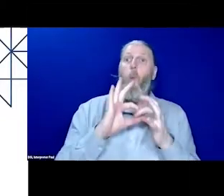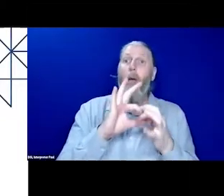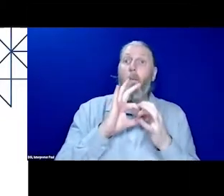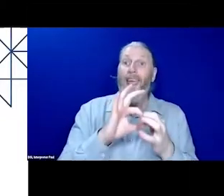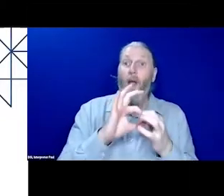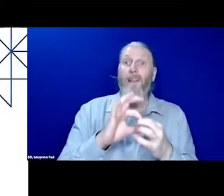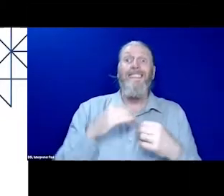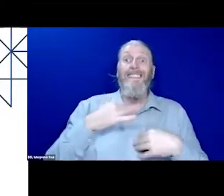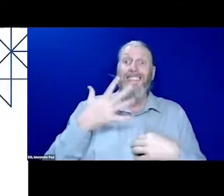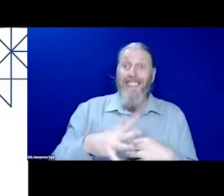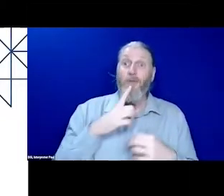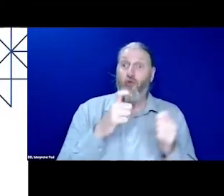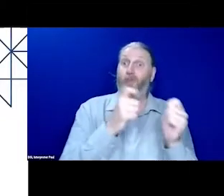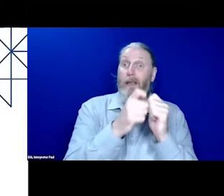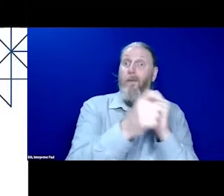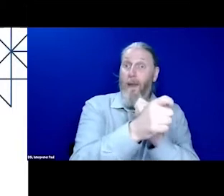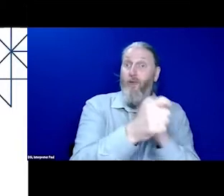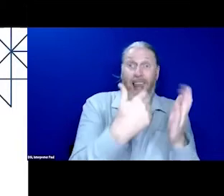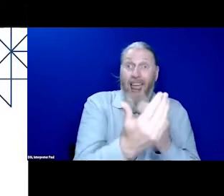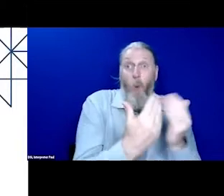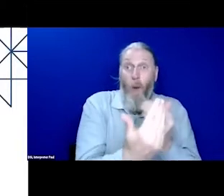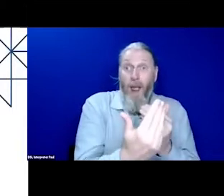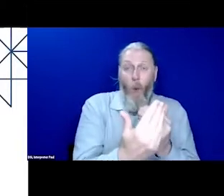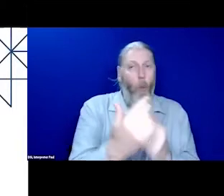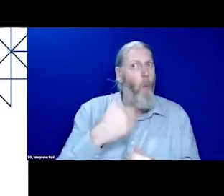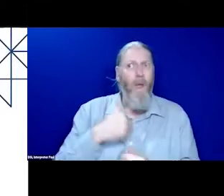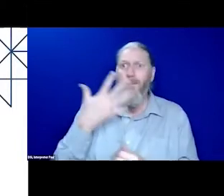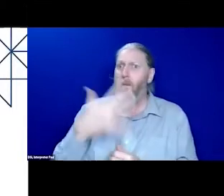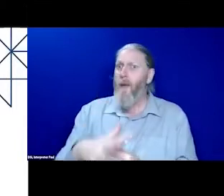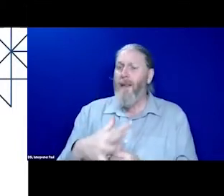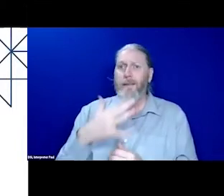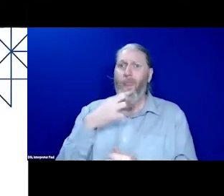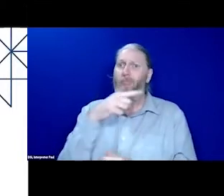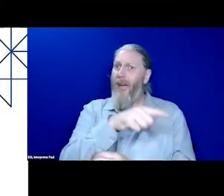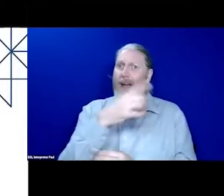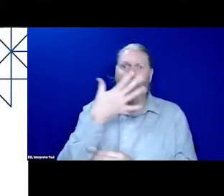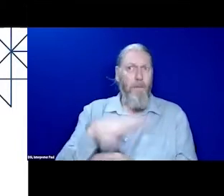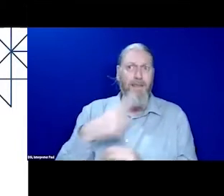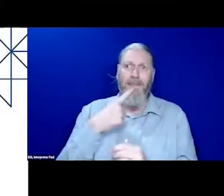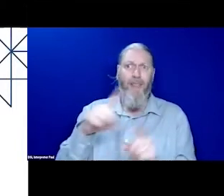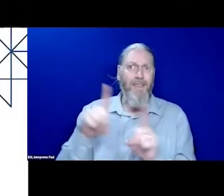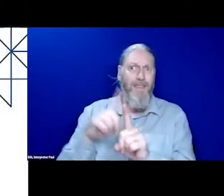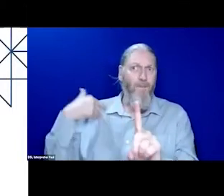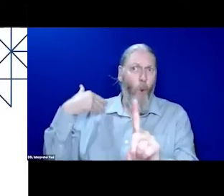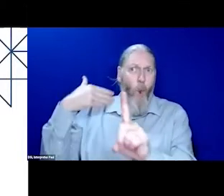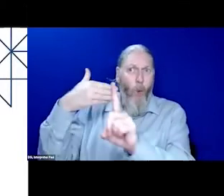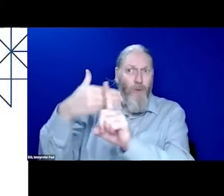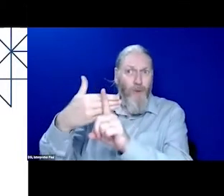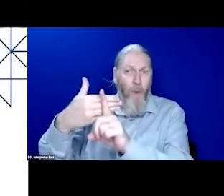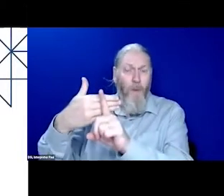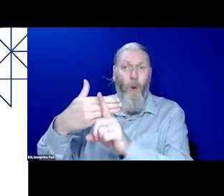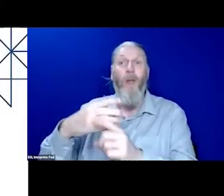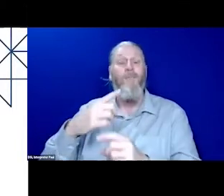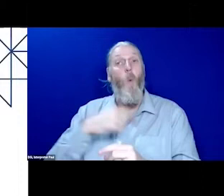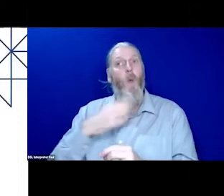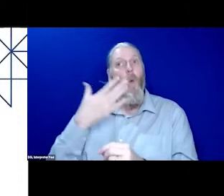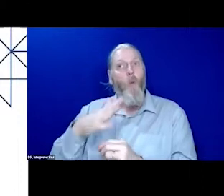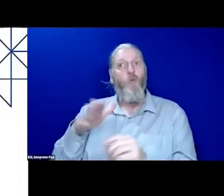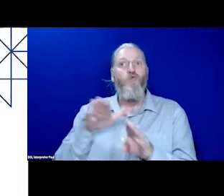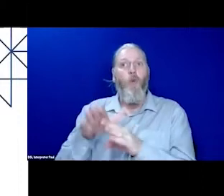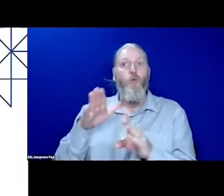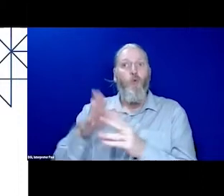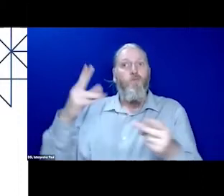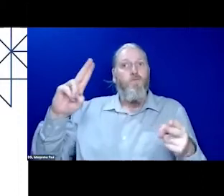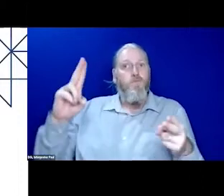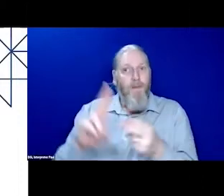health has been calling for this, particularly for youth mental health, because of this treatment gap. If we're going to prevent mental ill health and